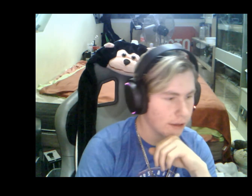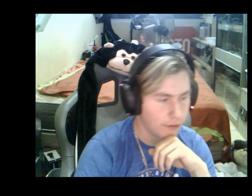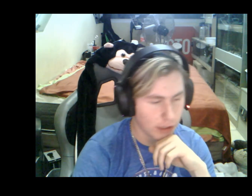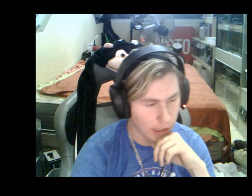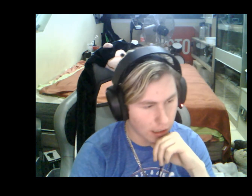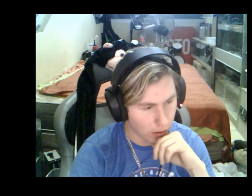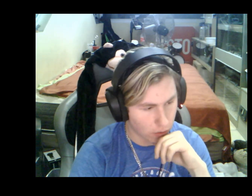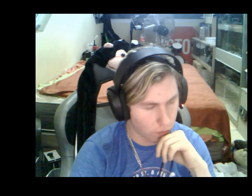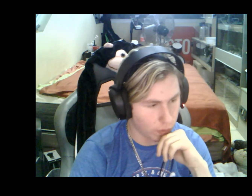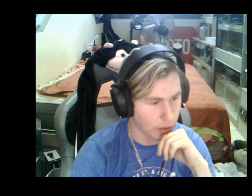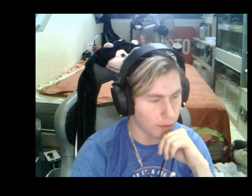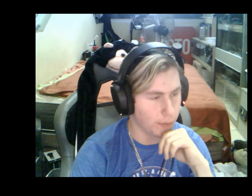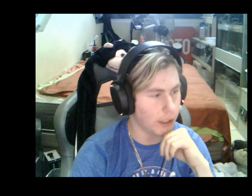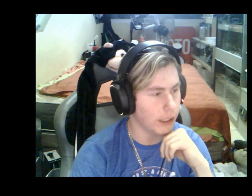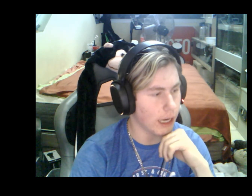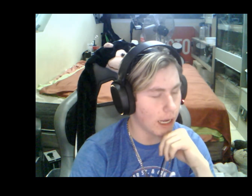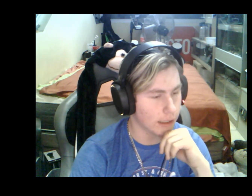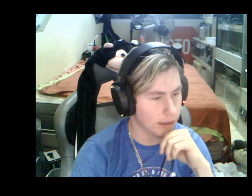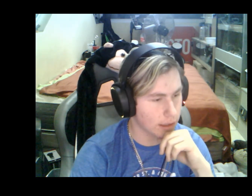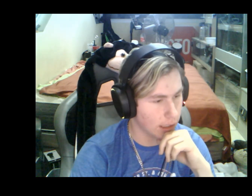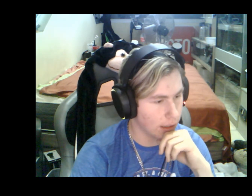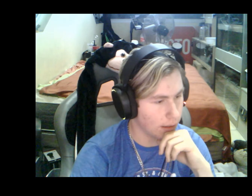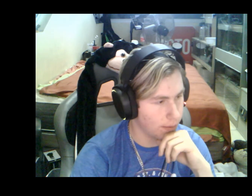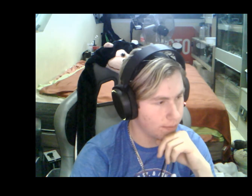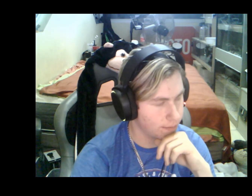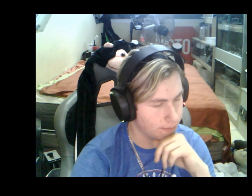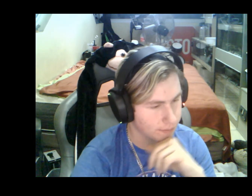I think for now we're gonna be at